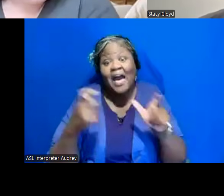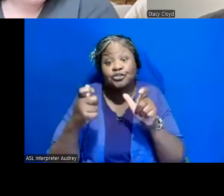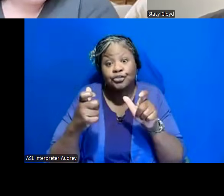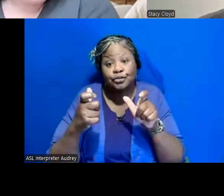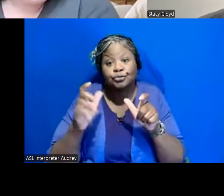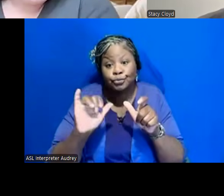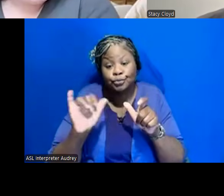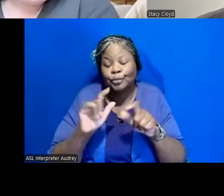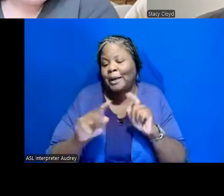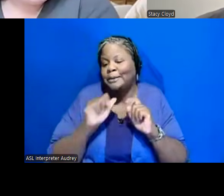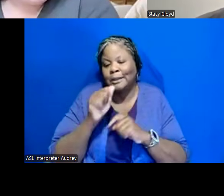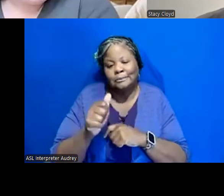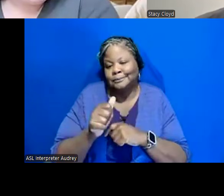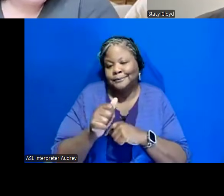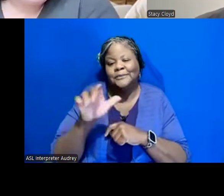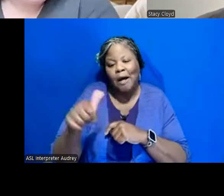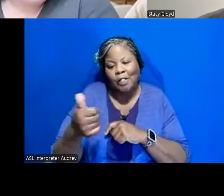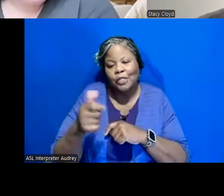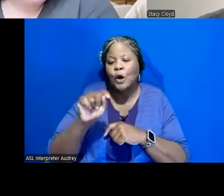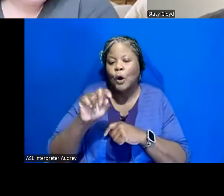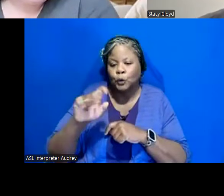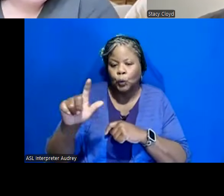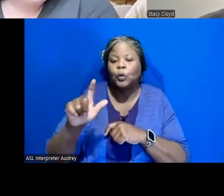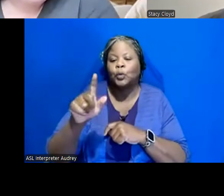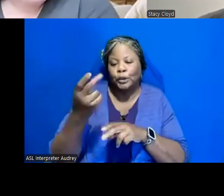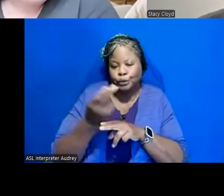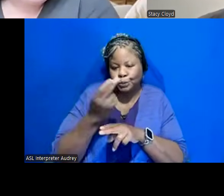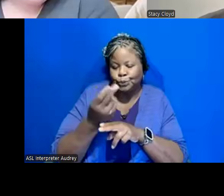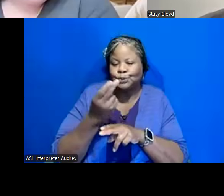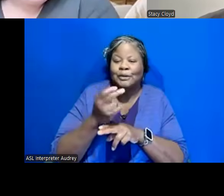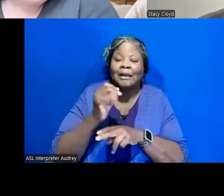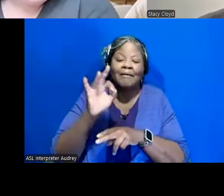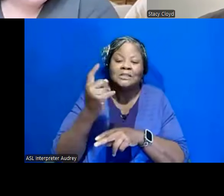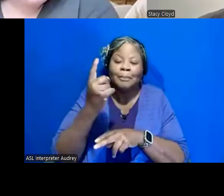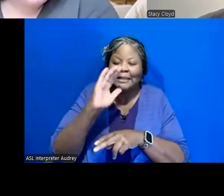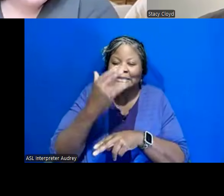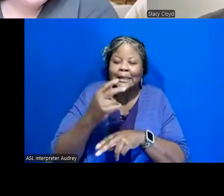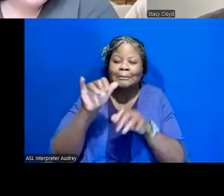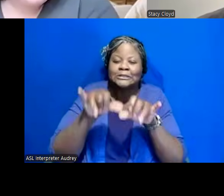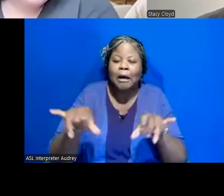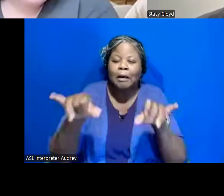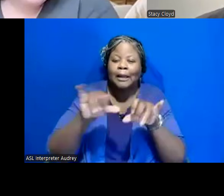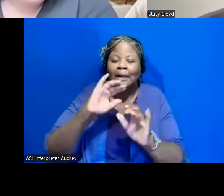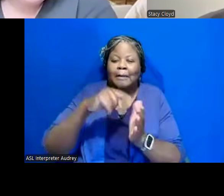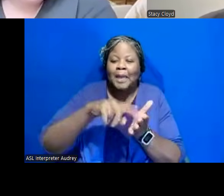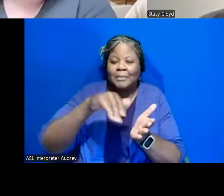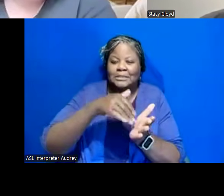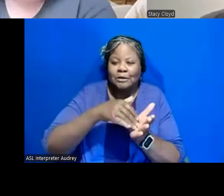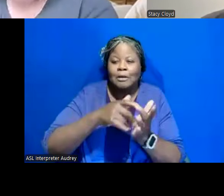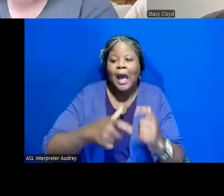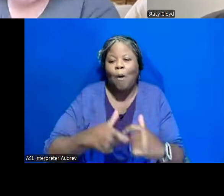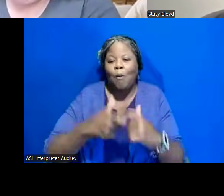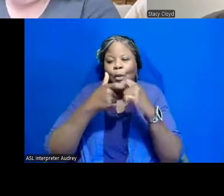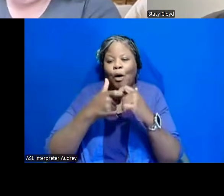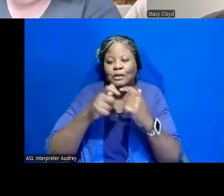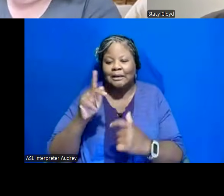did. But that is another tool that you can put in your tool belt when something is stuck at a payment center. So I think I'll pause there. I know